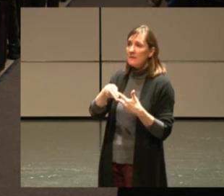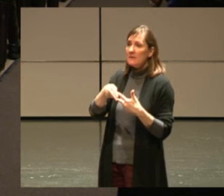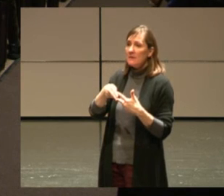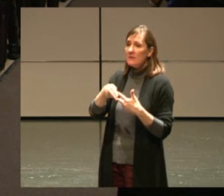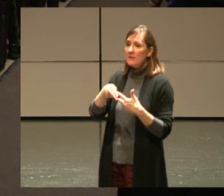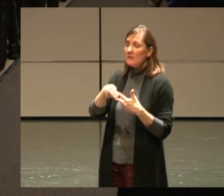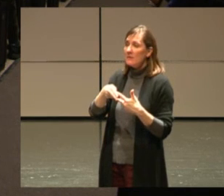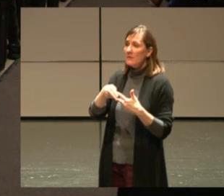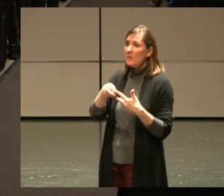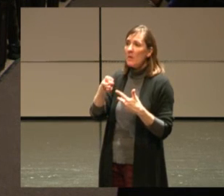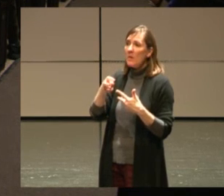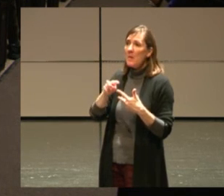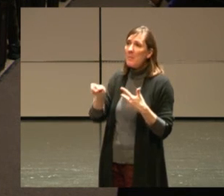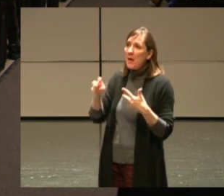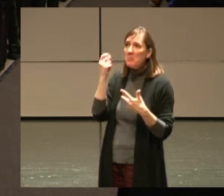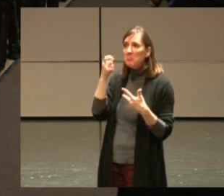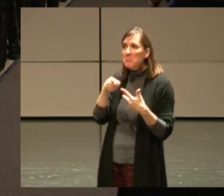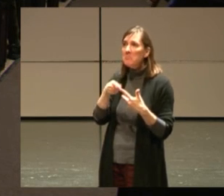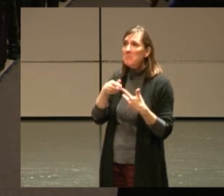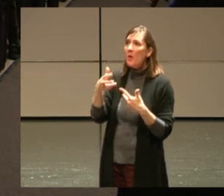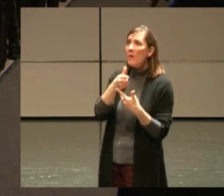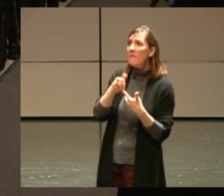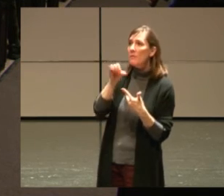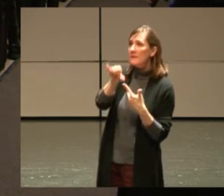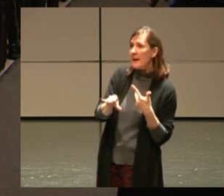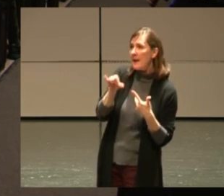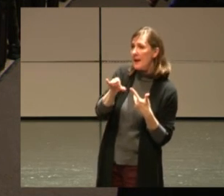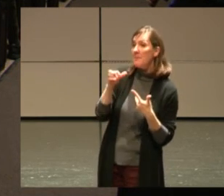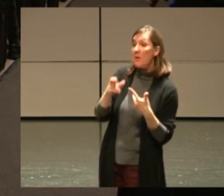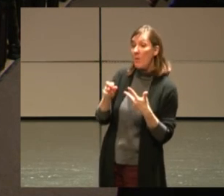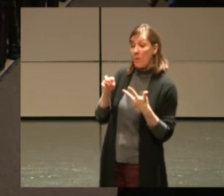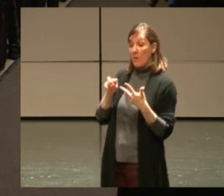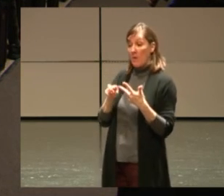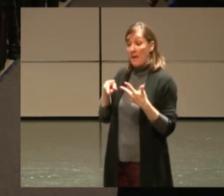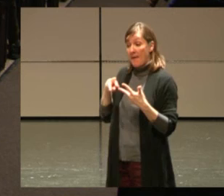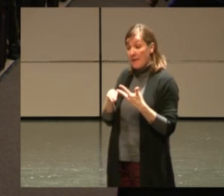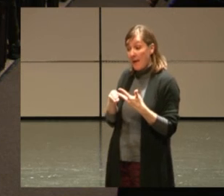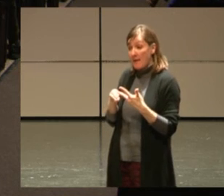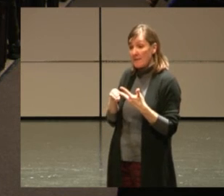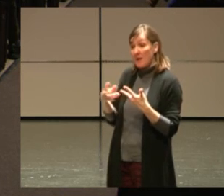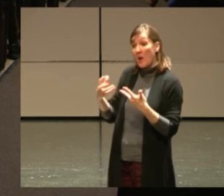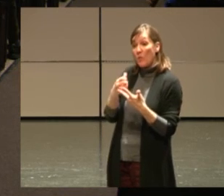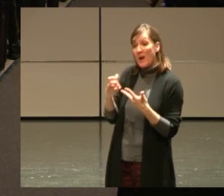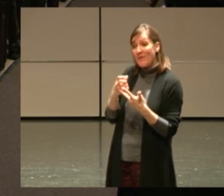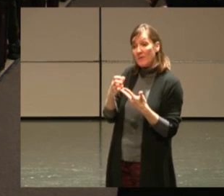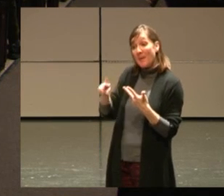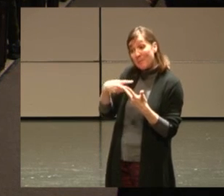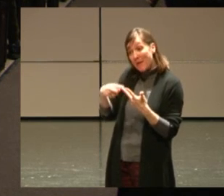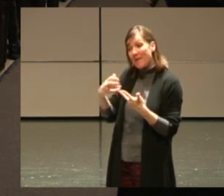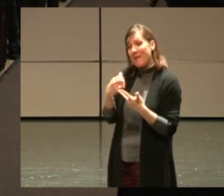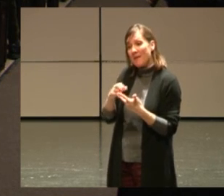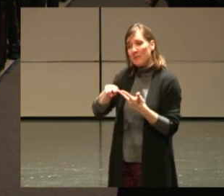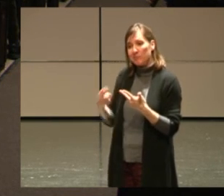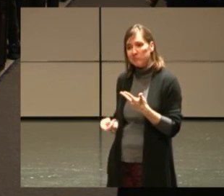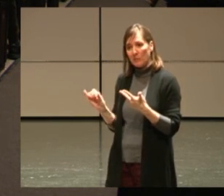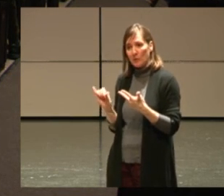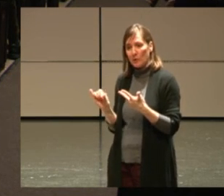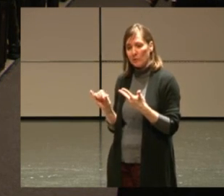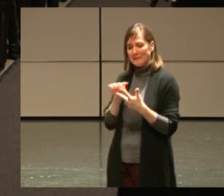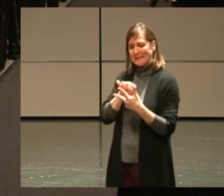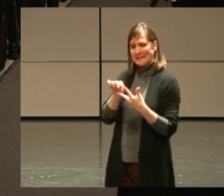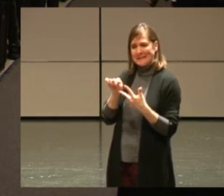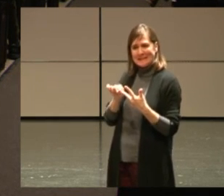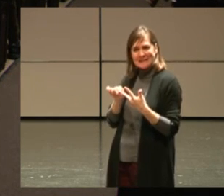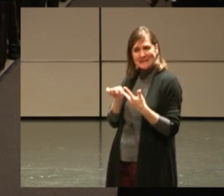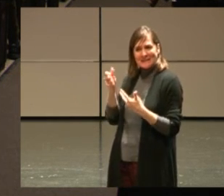Total revenue would remain the same, or tuition is going to be cut and total revenue will drop. Which do you